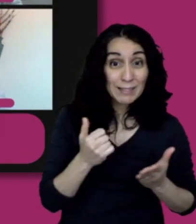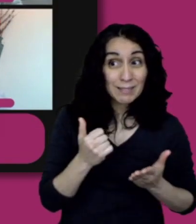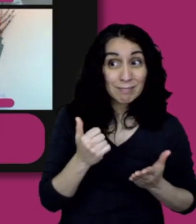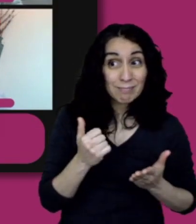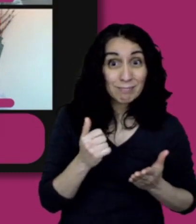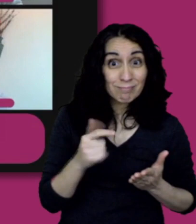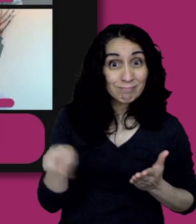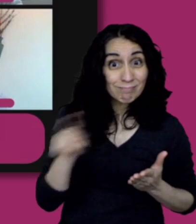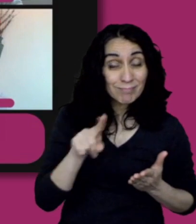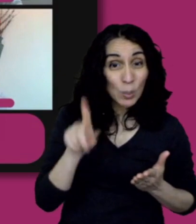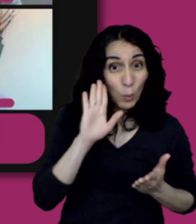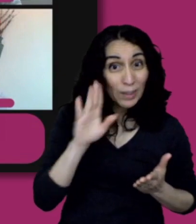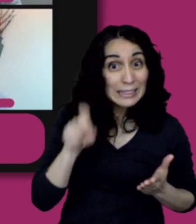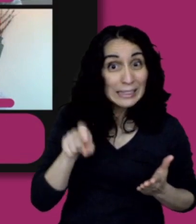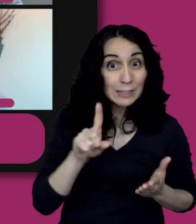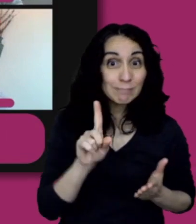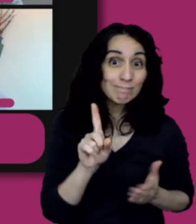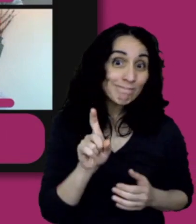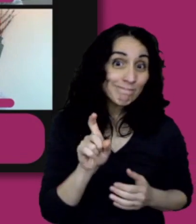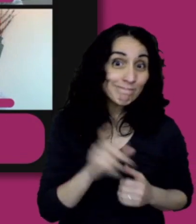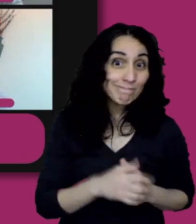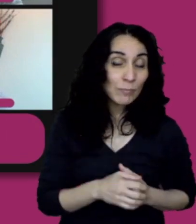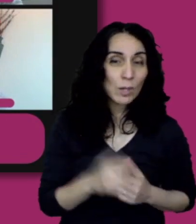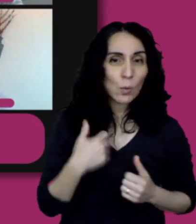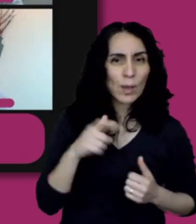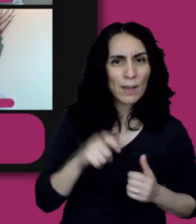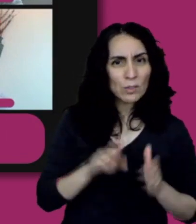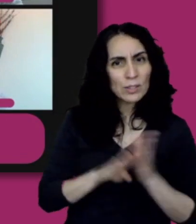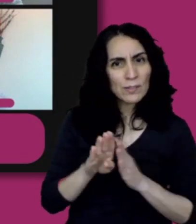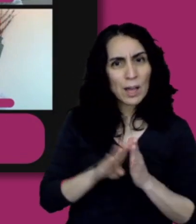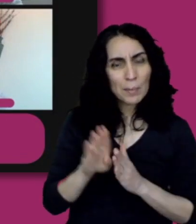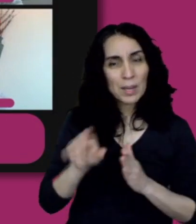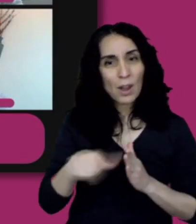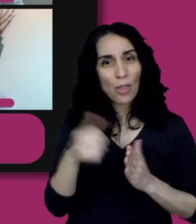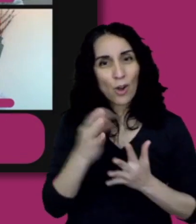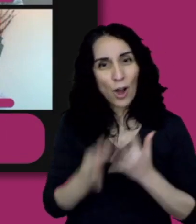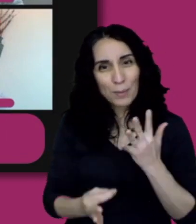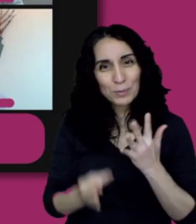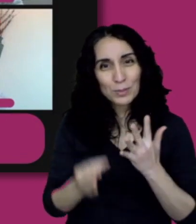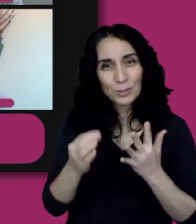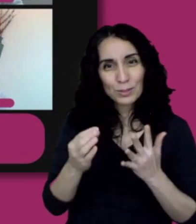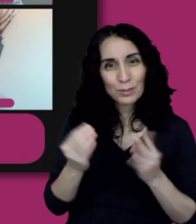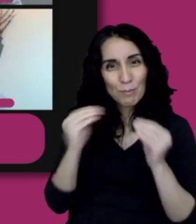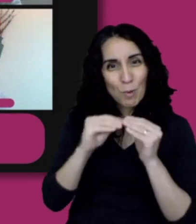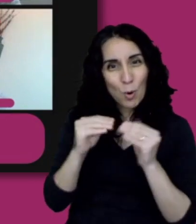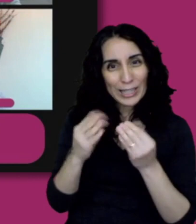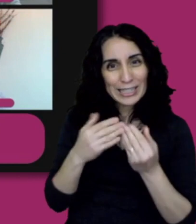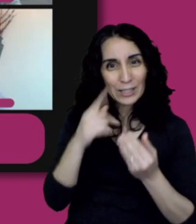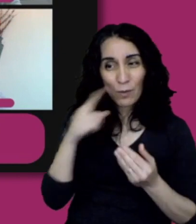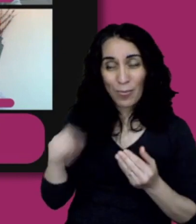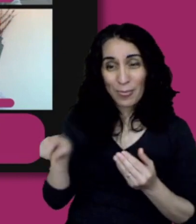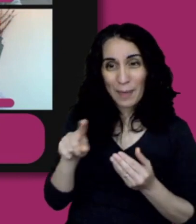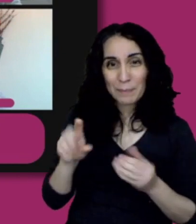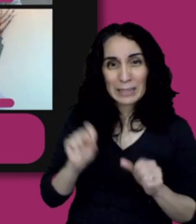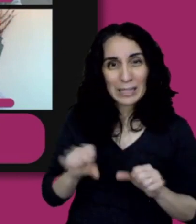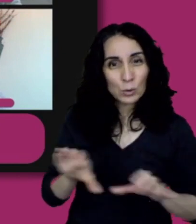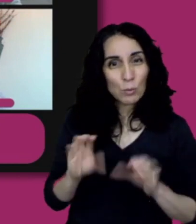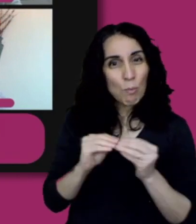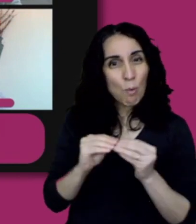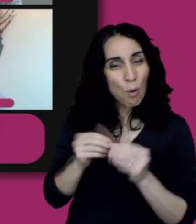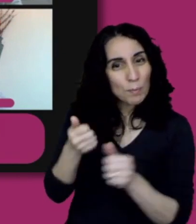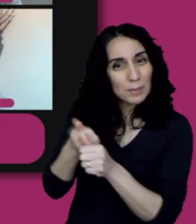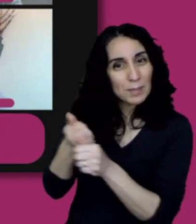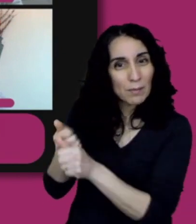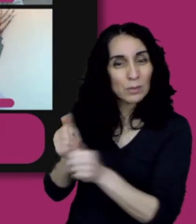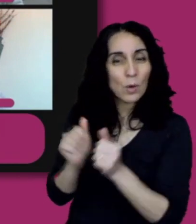make sense for everyone. We need to develop an alternative that is easier to allow them to maybe